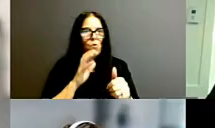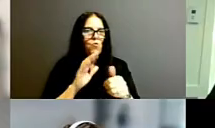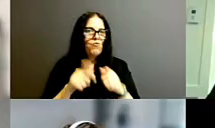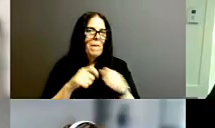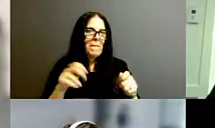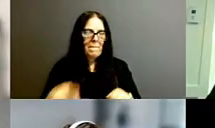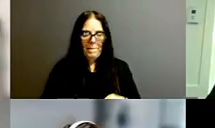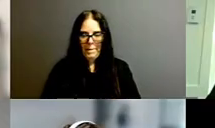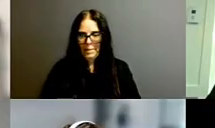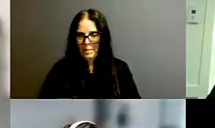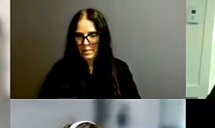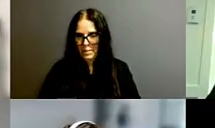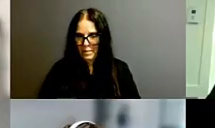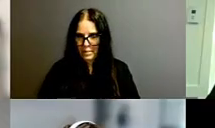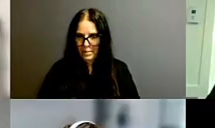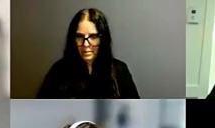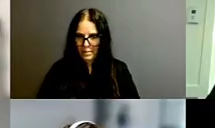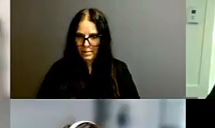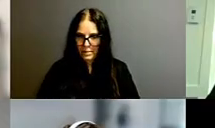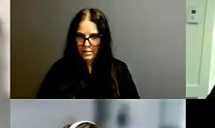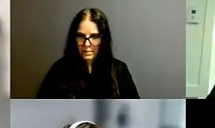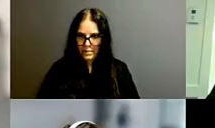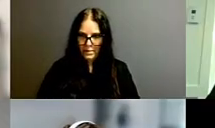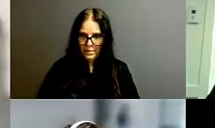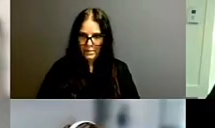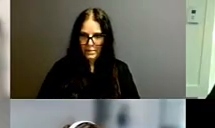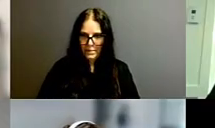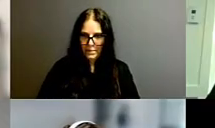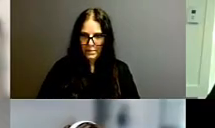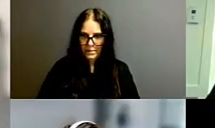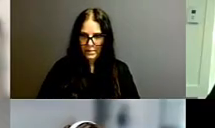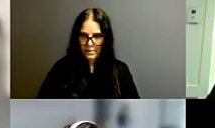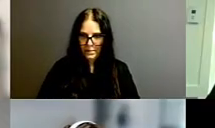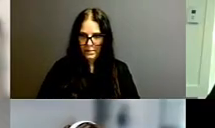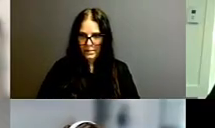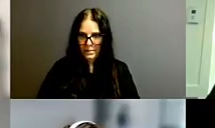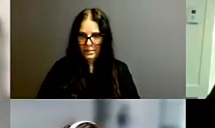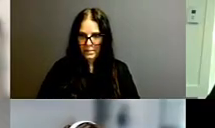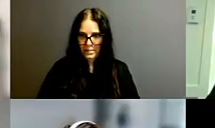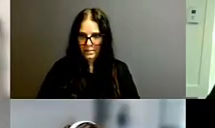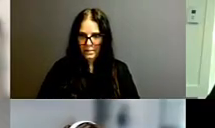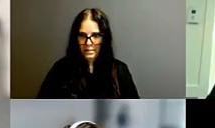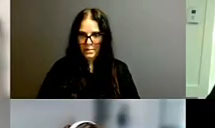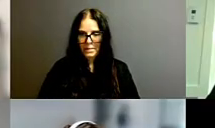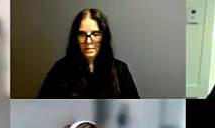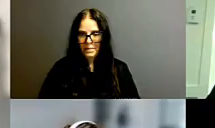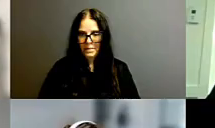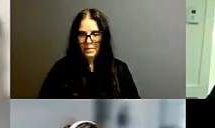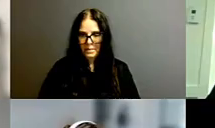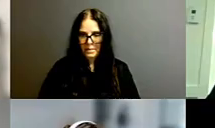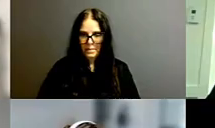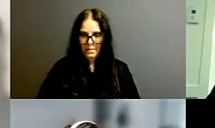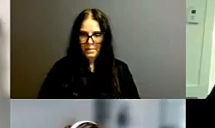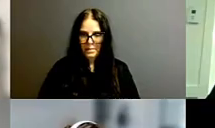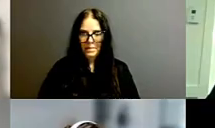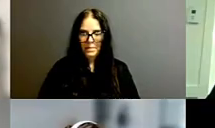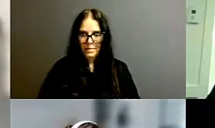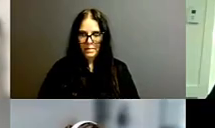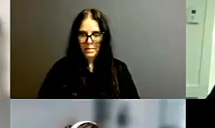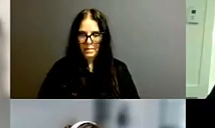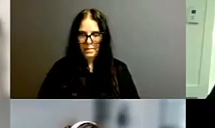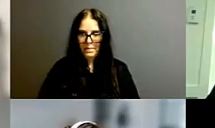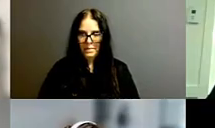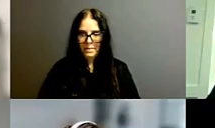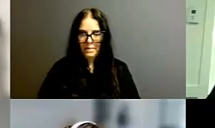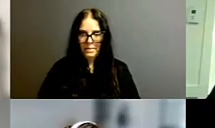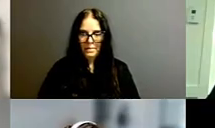today. Our guests today are Christina Rasso, who is a principal at the St. Albert Learning Center in